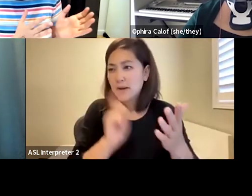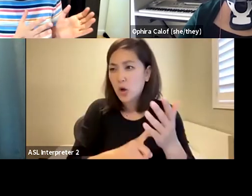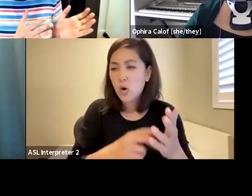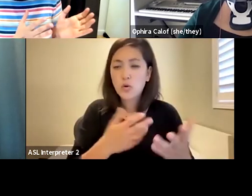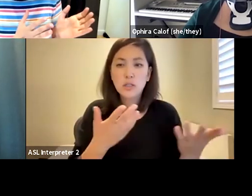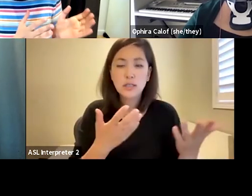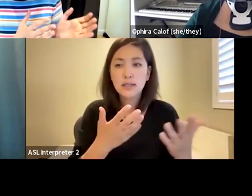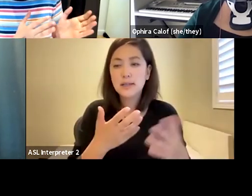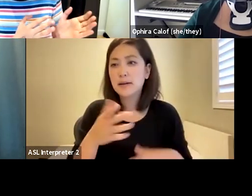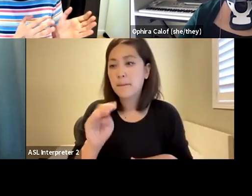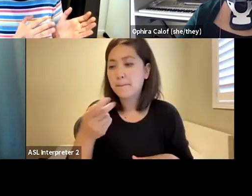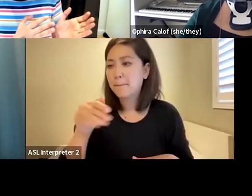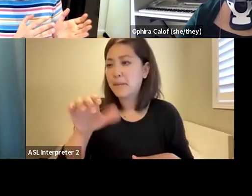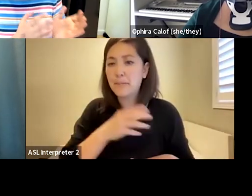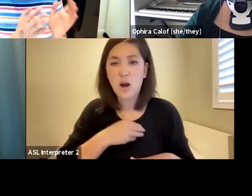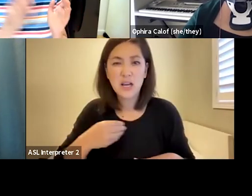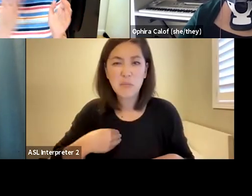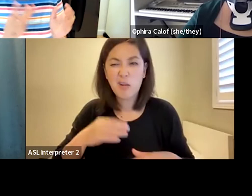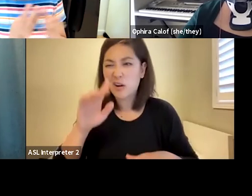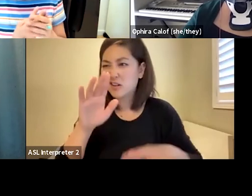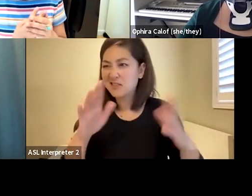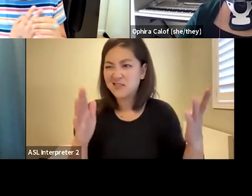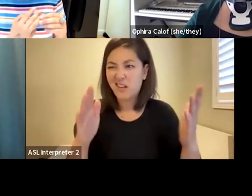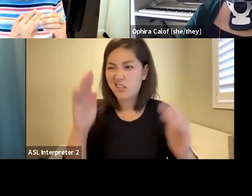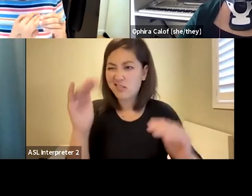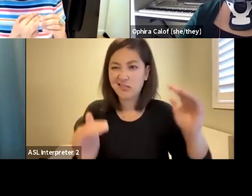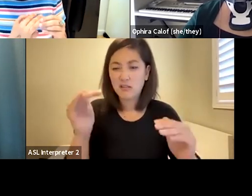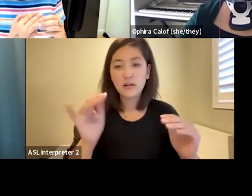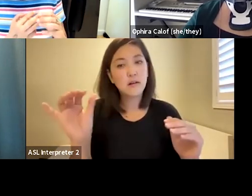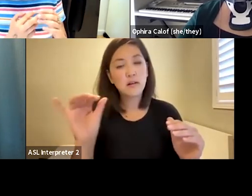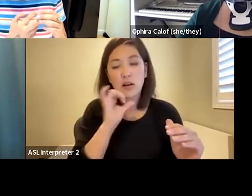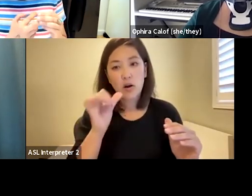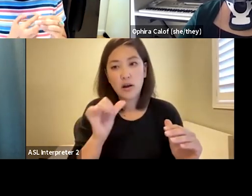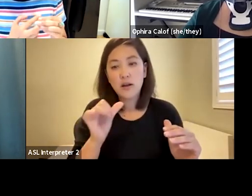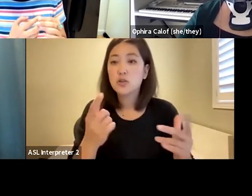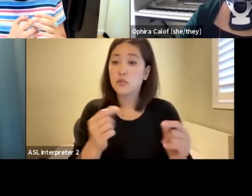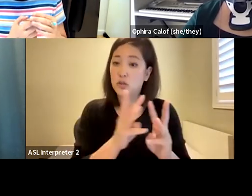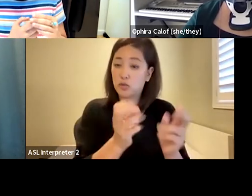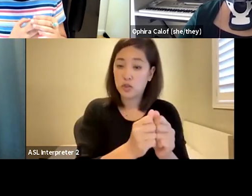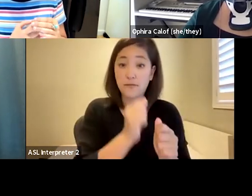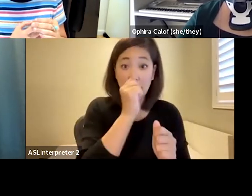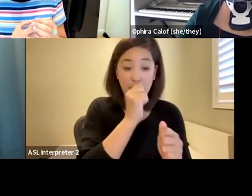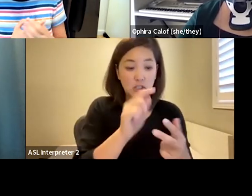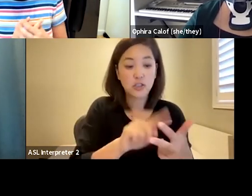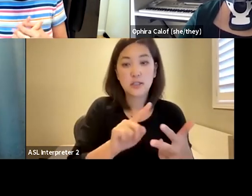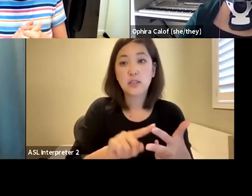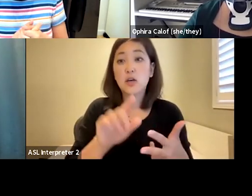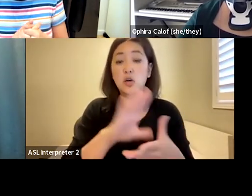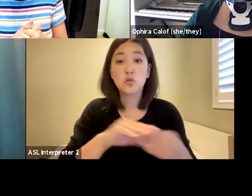did a workshop for three areas: animation, storyboarding, and